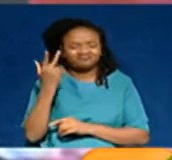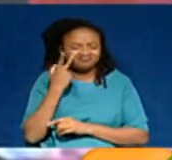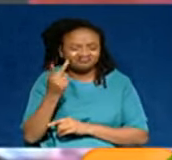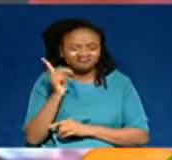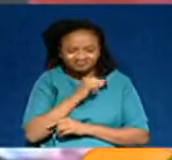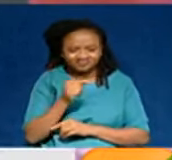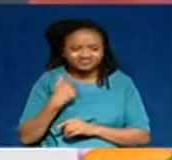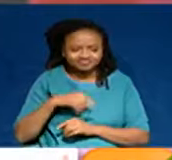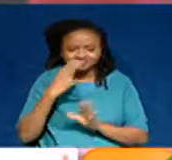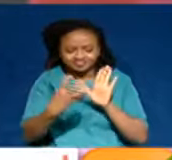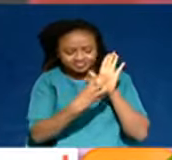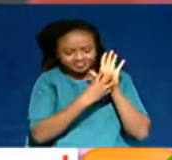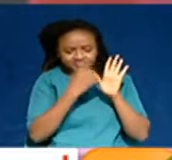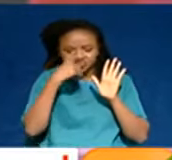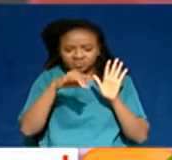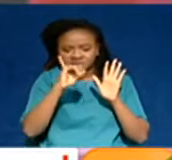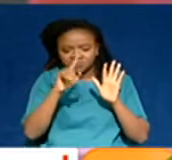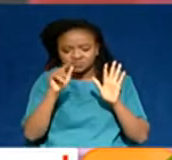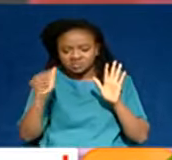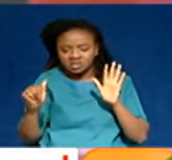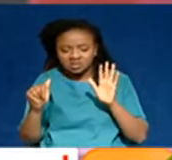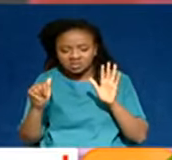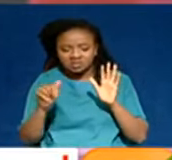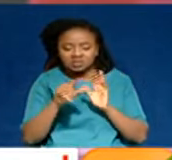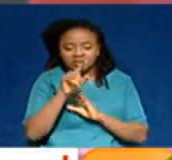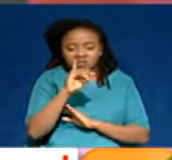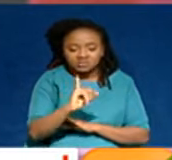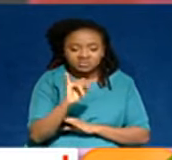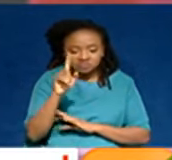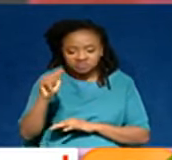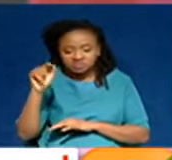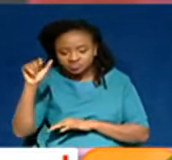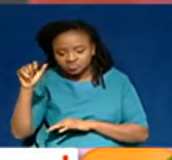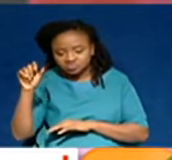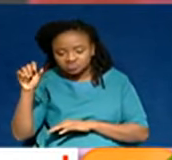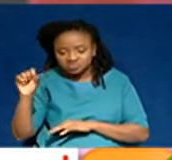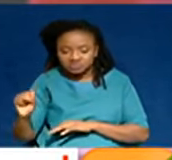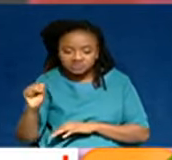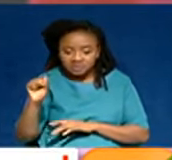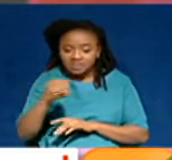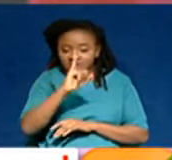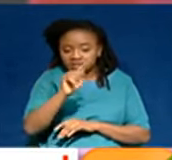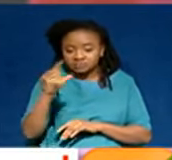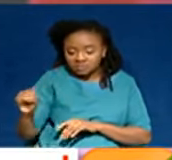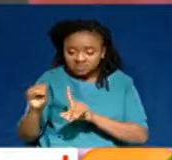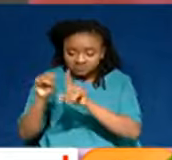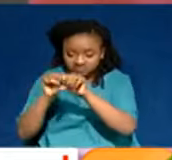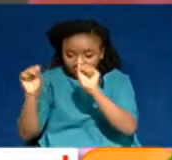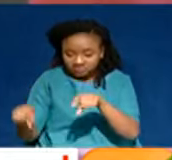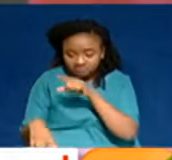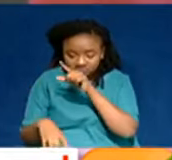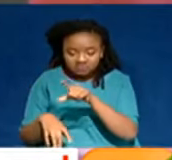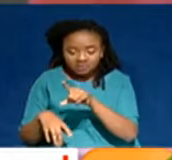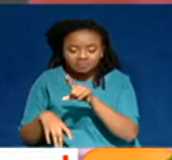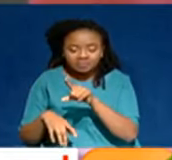for ITS system. ITS system is intelligent transport system to sort out transport in Nairobi. Nairobi City, a